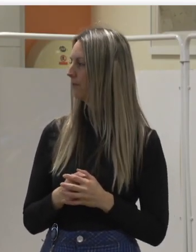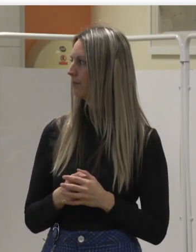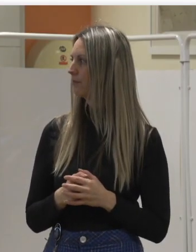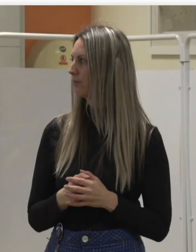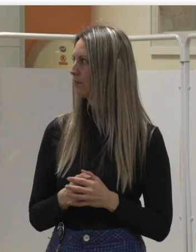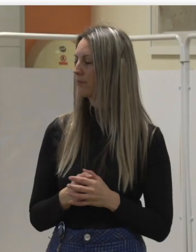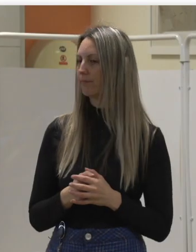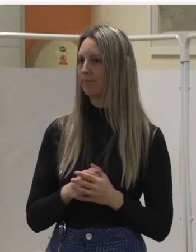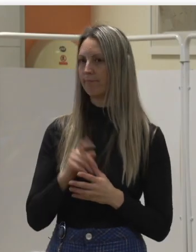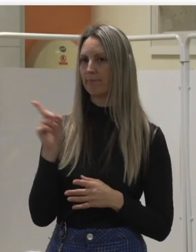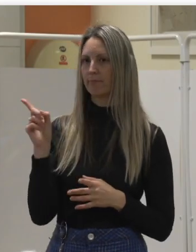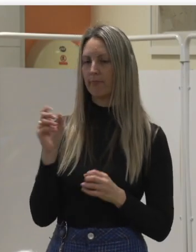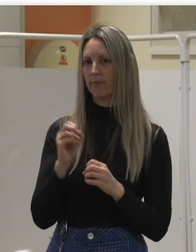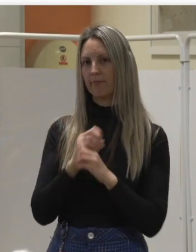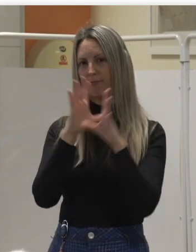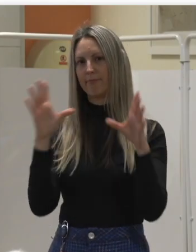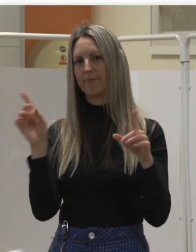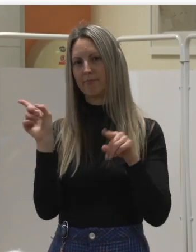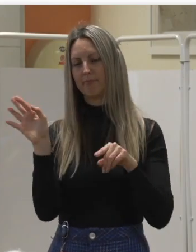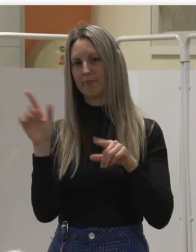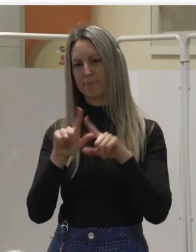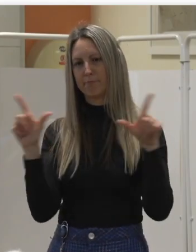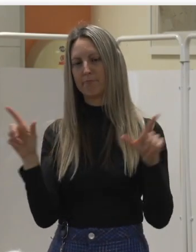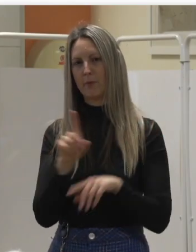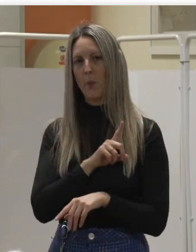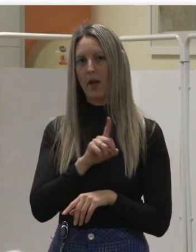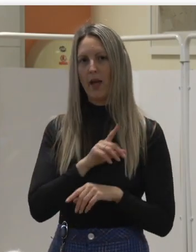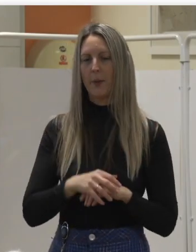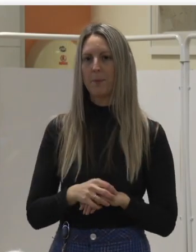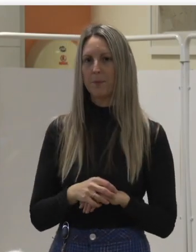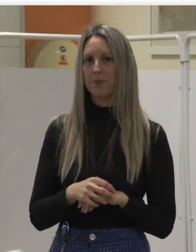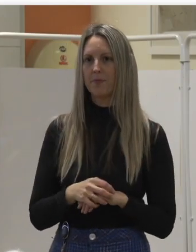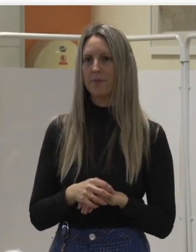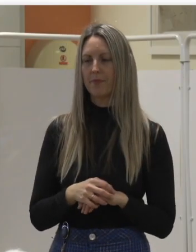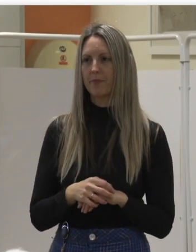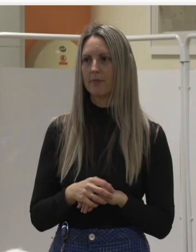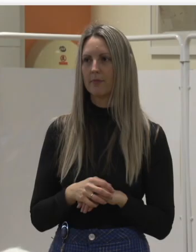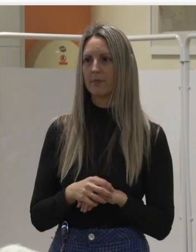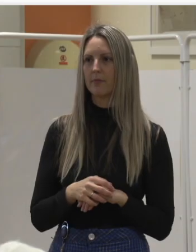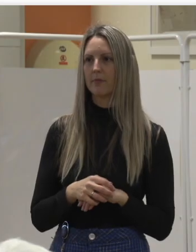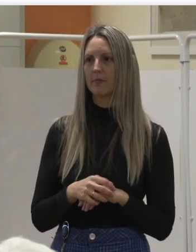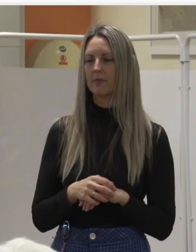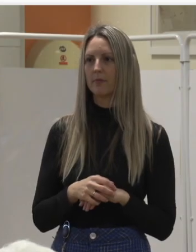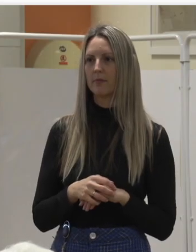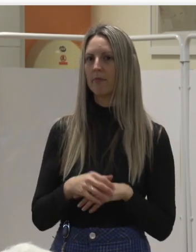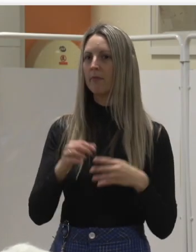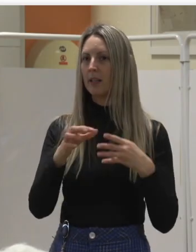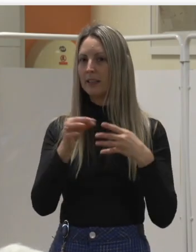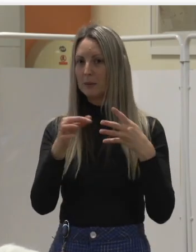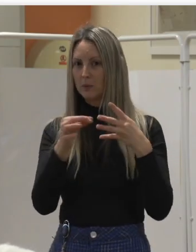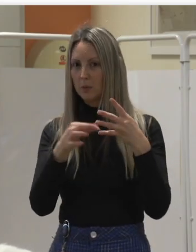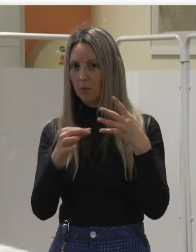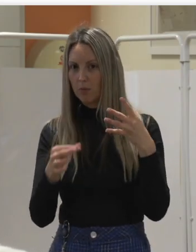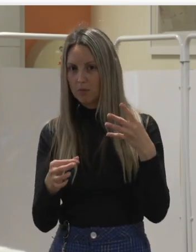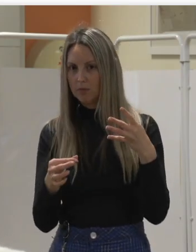I put this here because a lot of these symptoms, they can be leading into a vicious cycle.